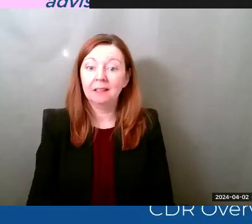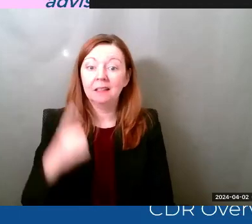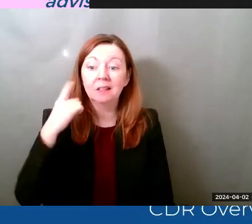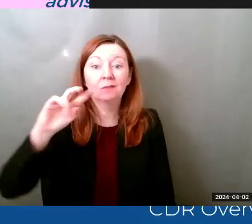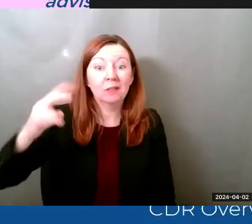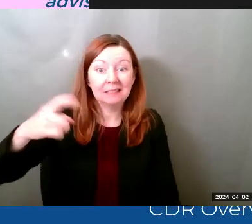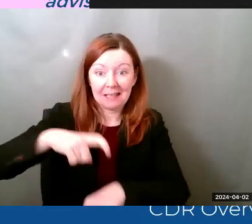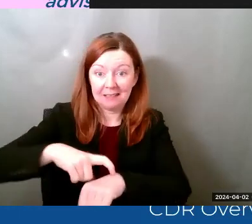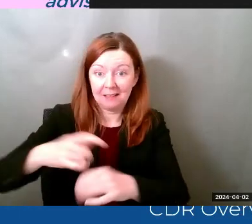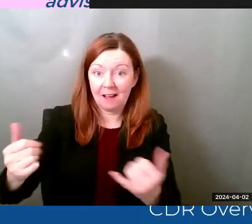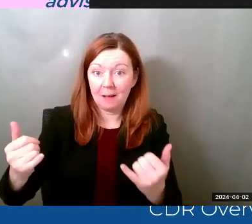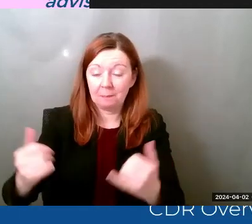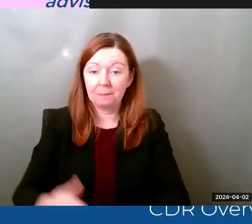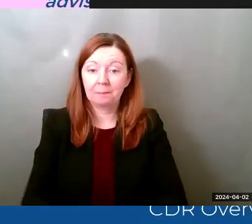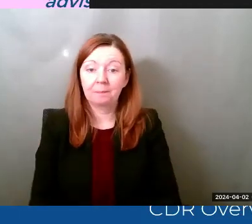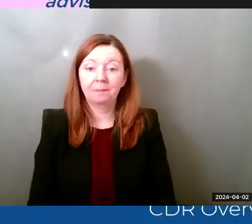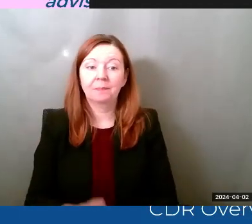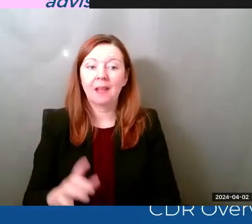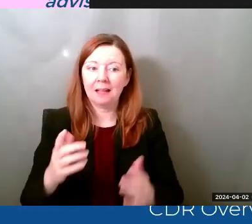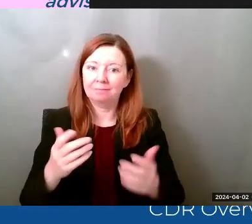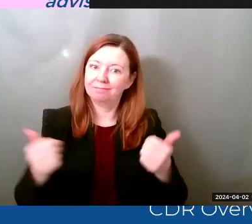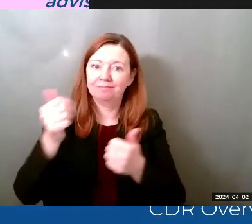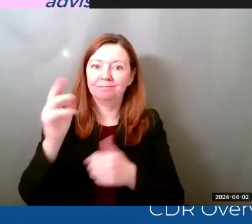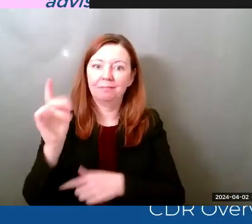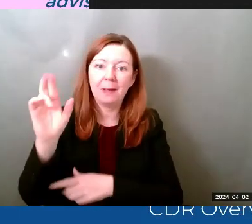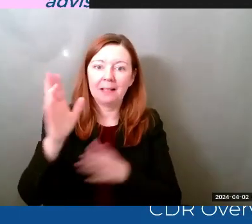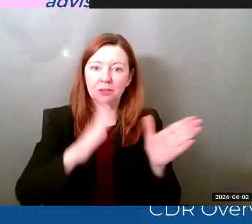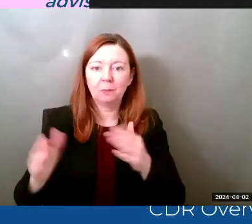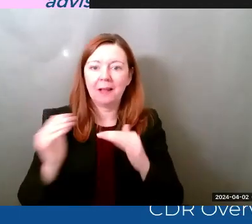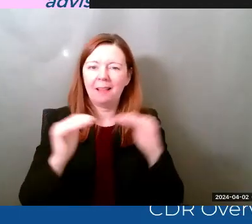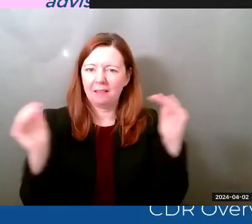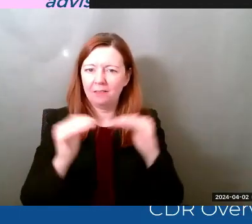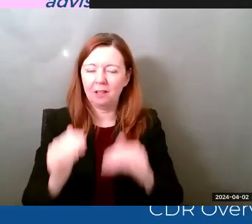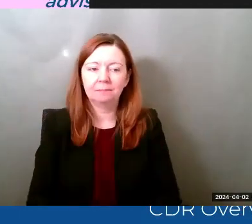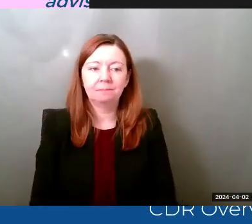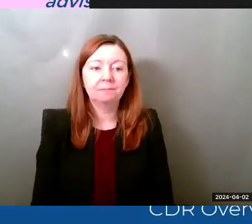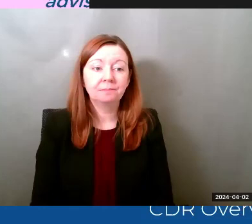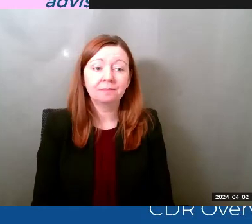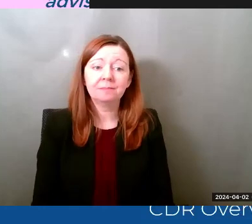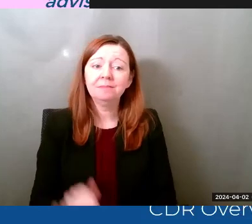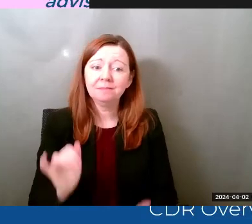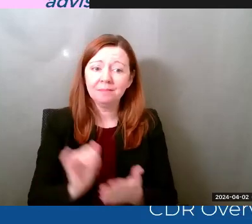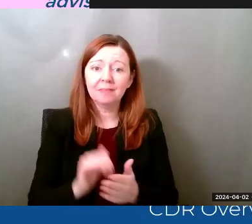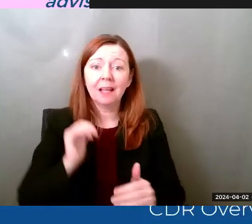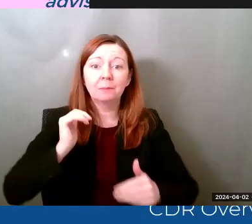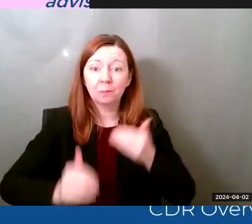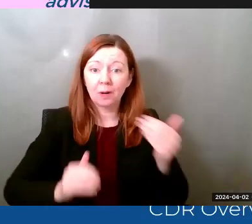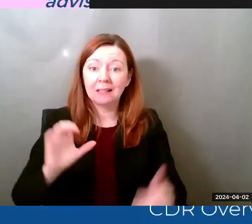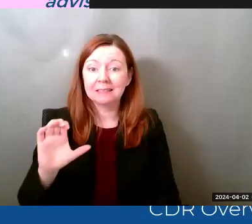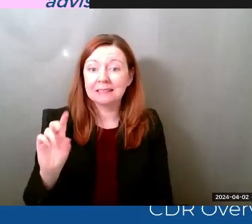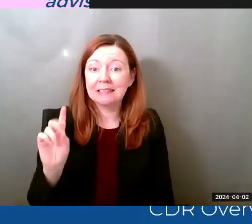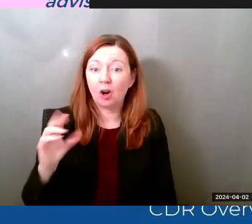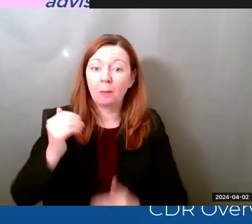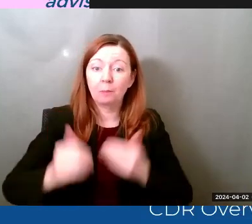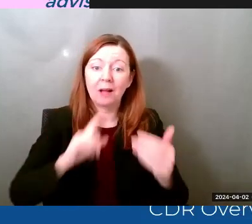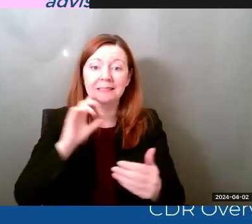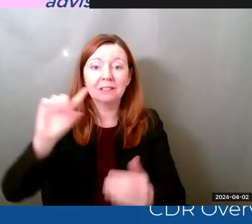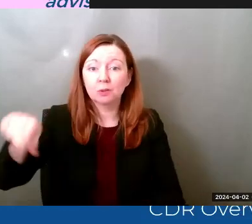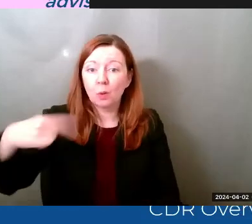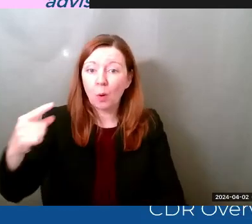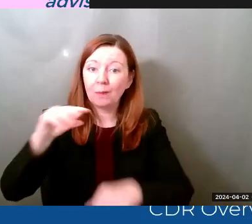second time at the master plan level, as mentioned. The Civic Design Review process is advisory